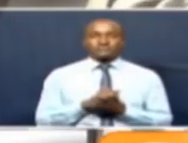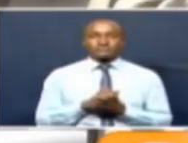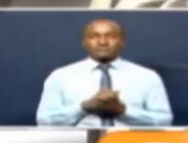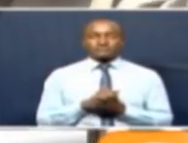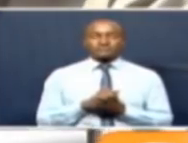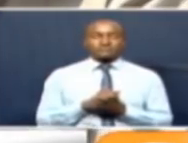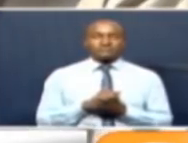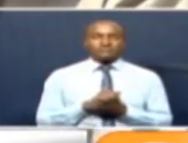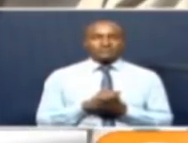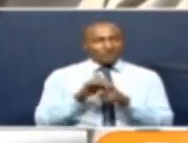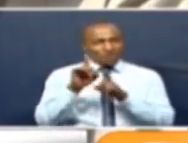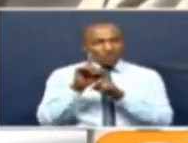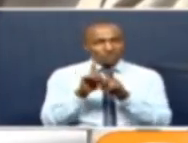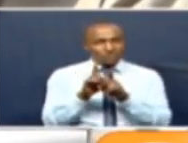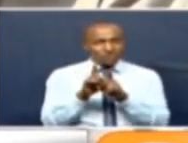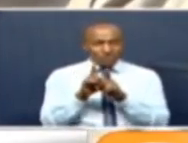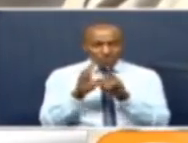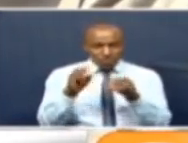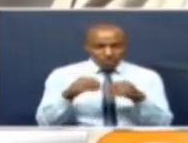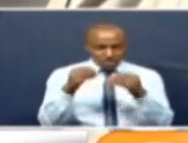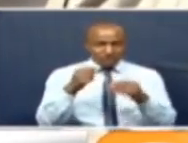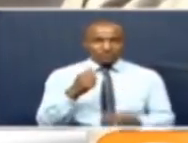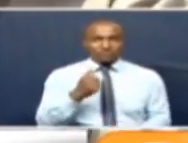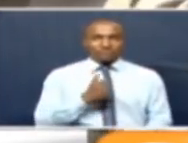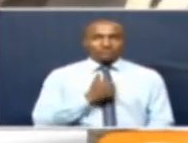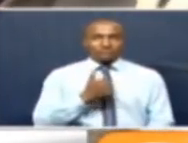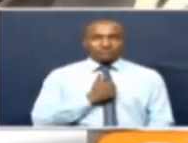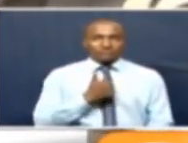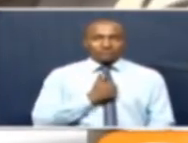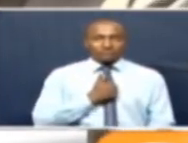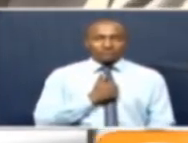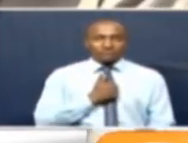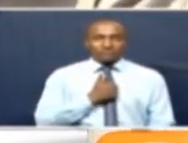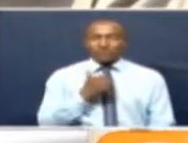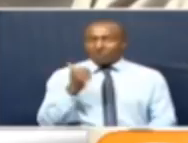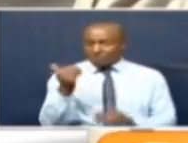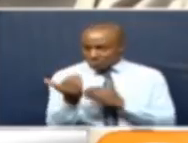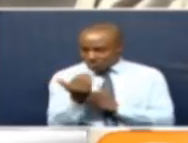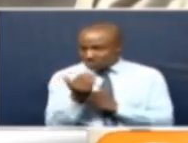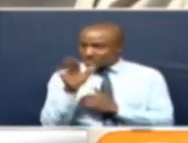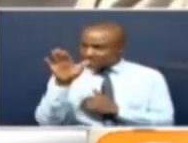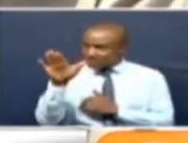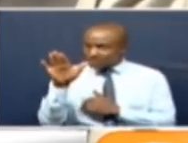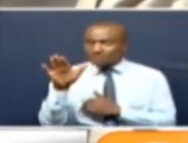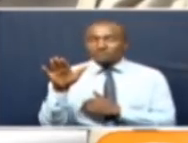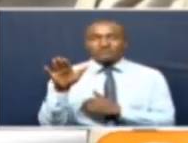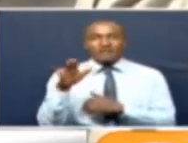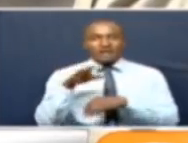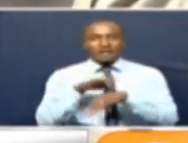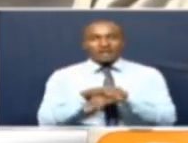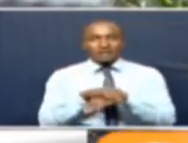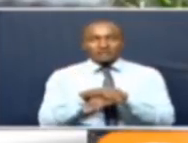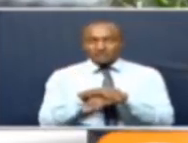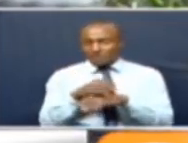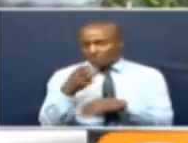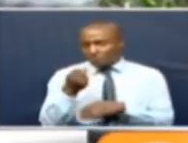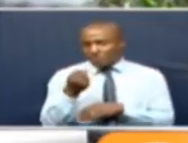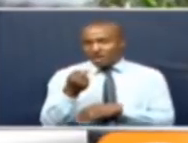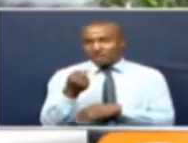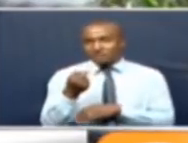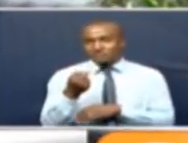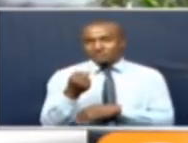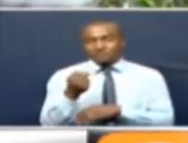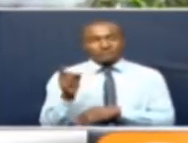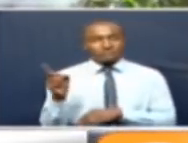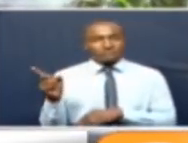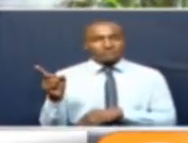And also, we give them sweet potatoes. And in the morning and evenings, they normally get a piece of ugali. Ali is